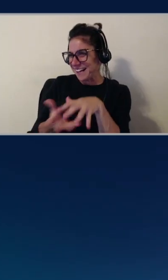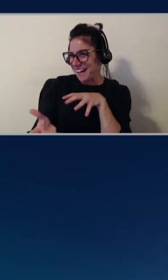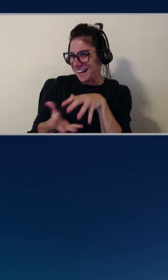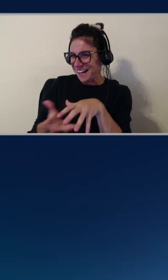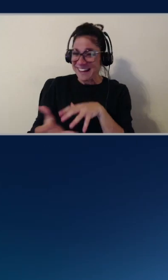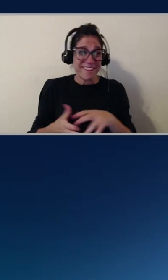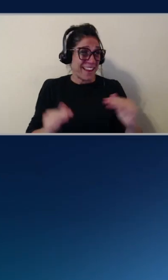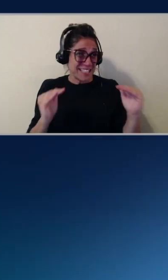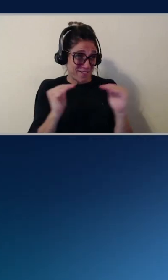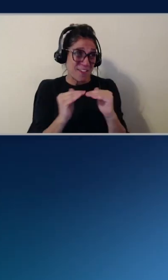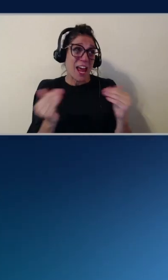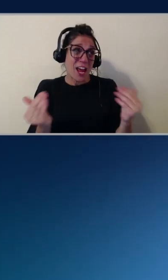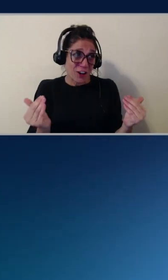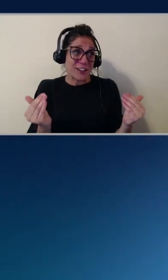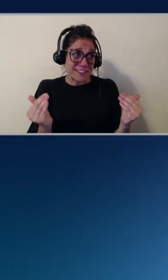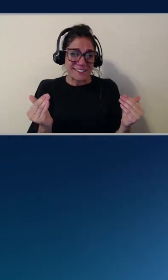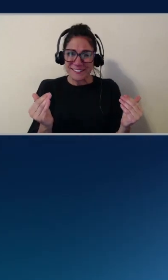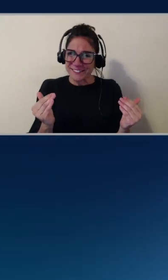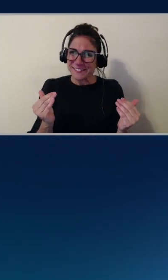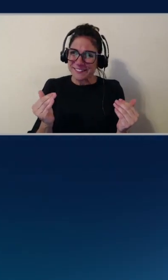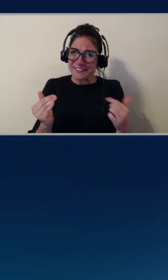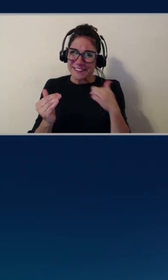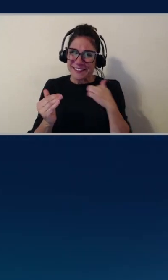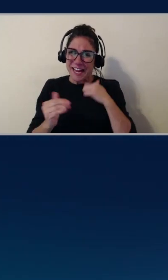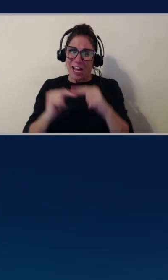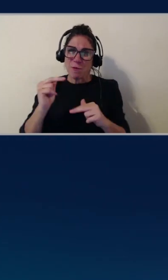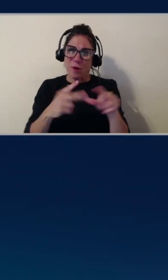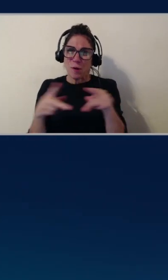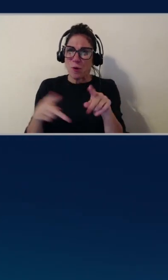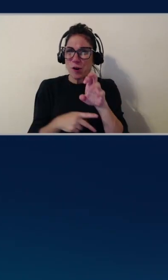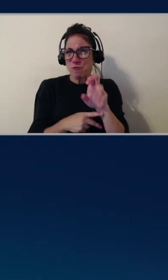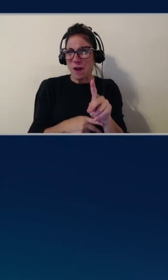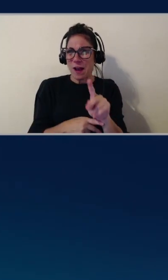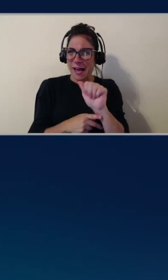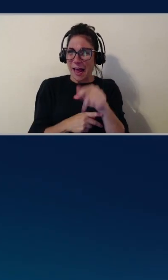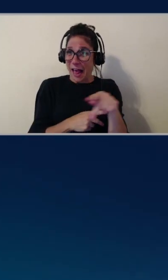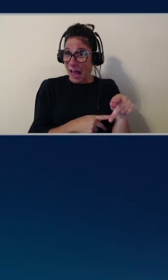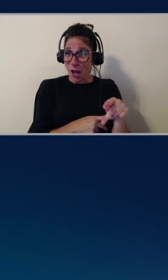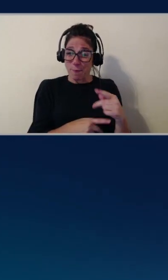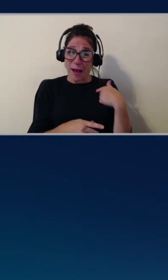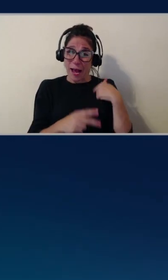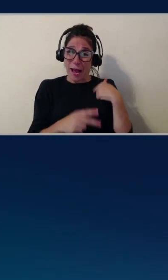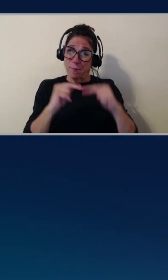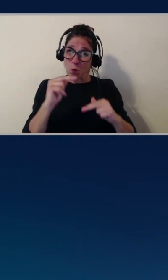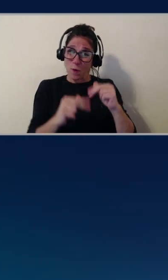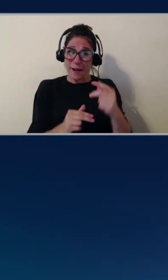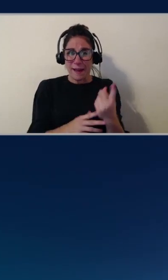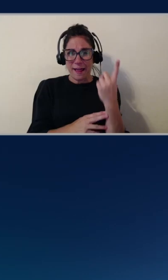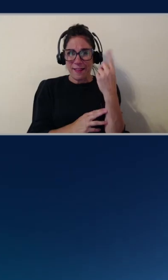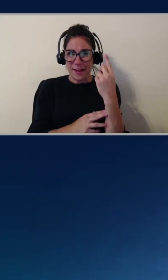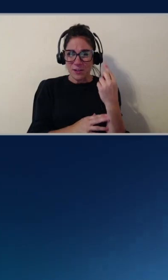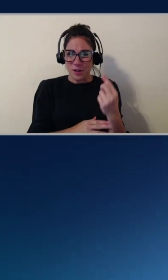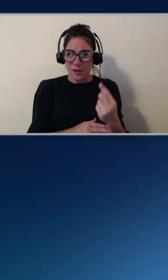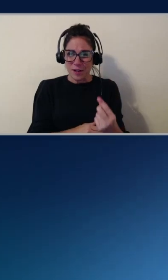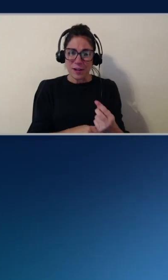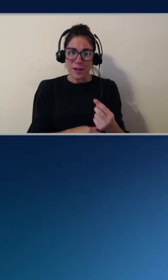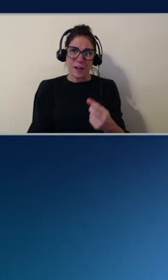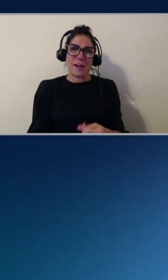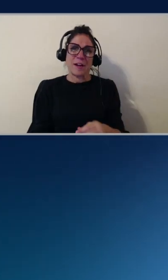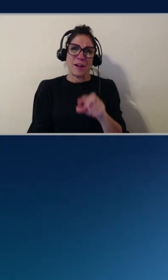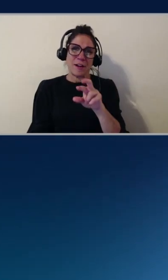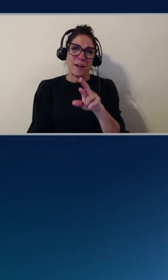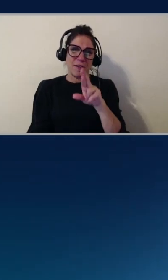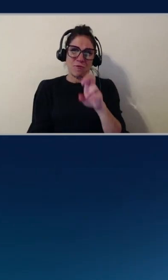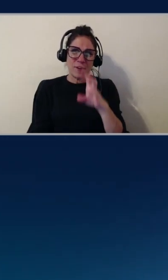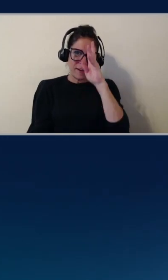fair. So I built a PartyRock app. I built an app last year around reInvent when everything was coming out. Have you built